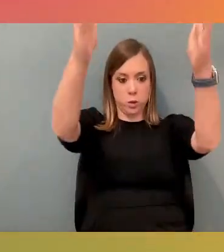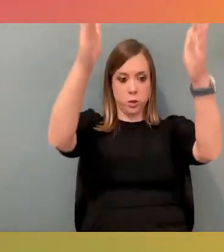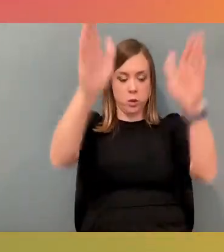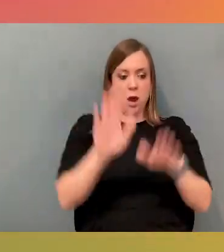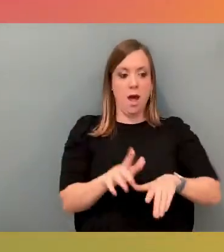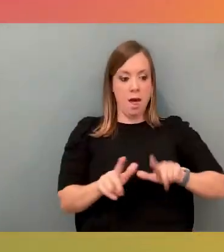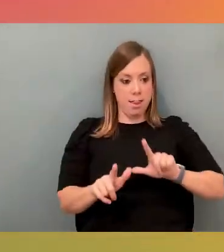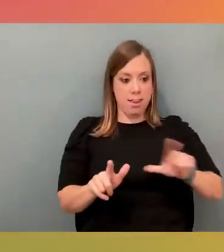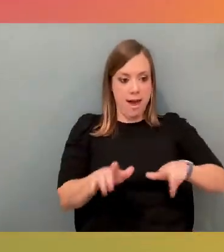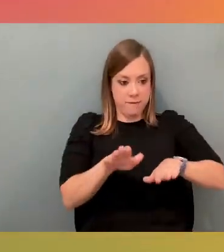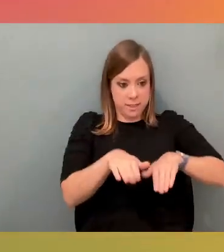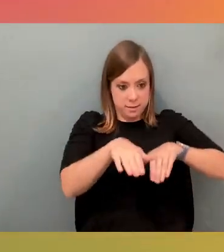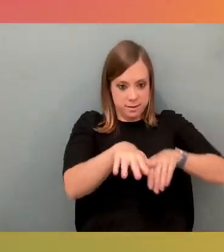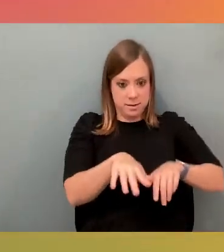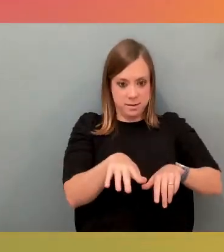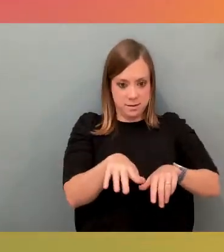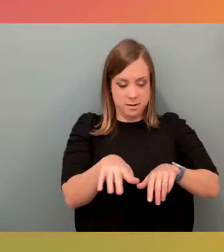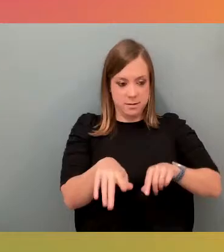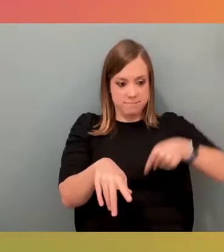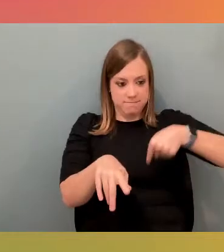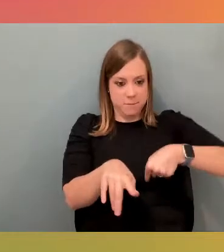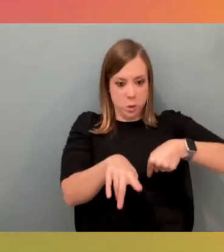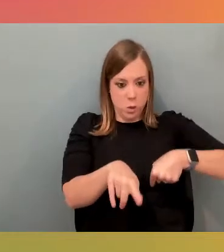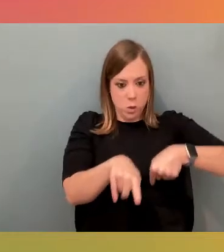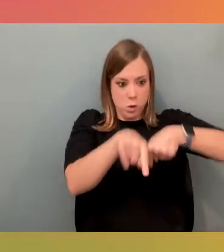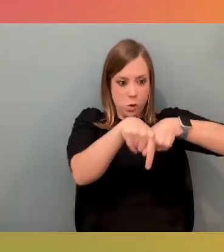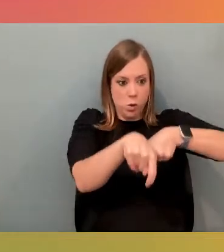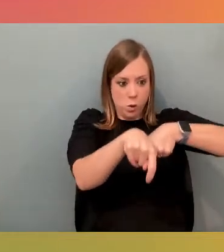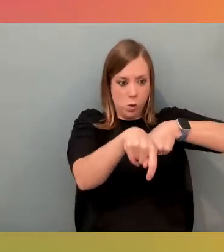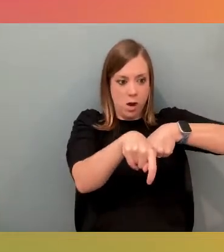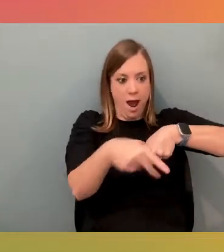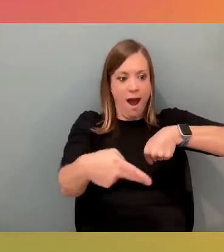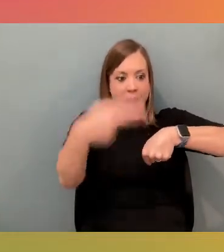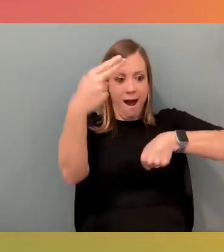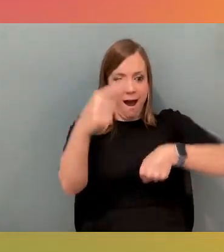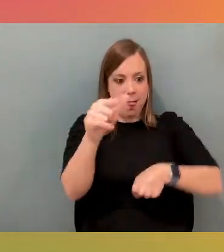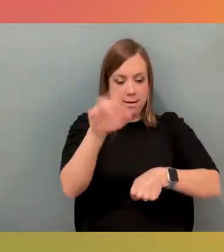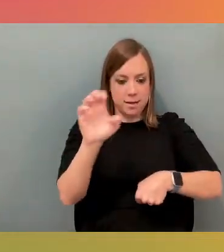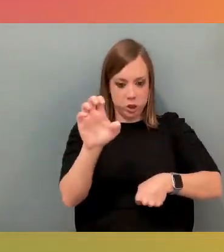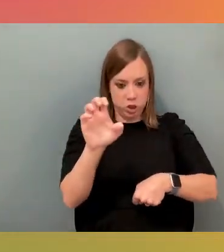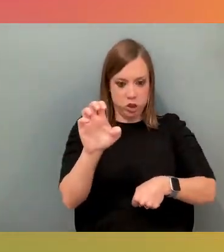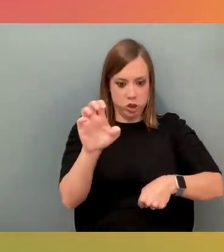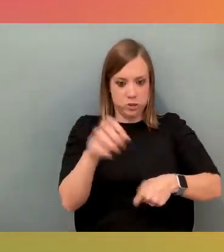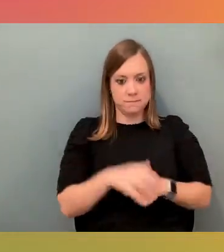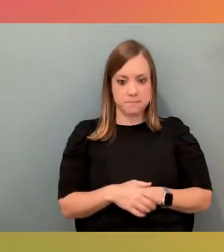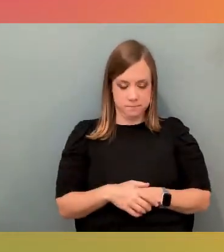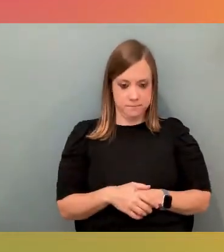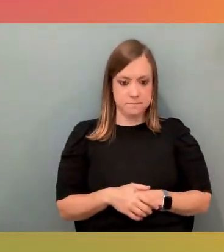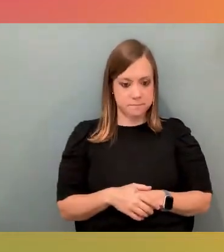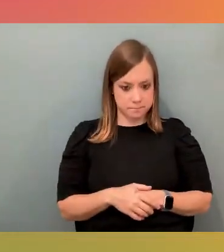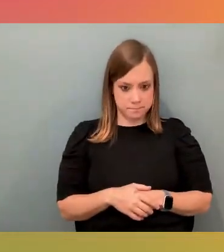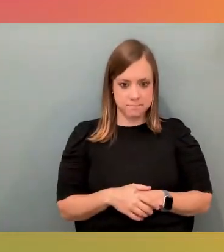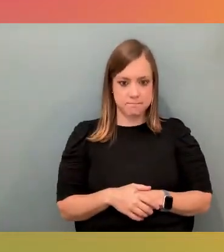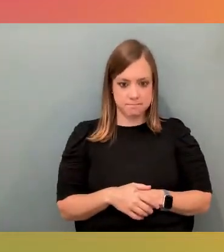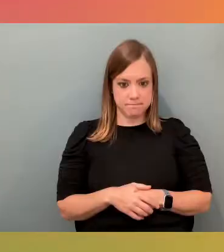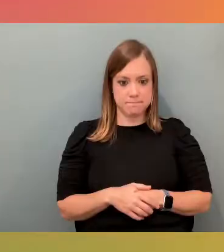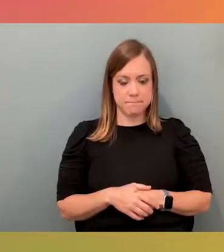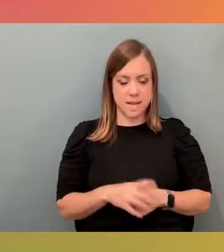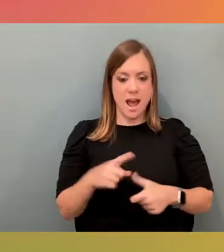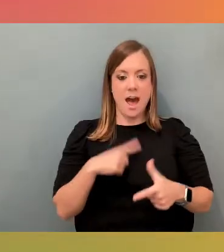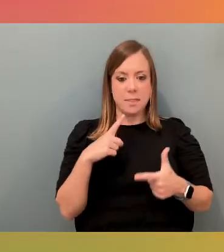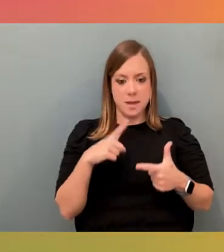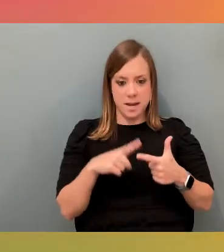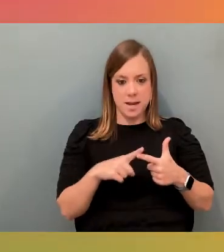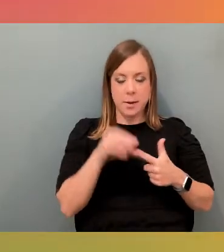lunge. Just take a moment to really root down through both feet. Inhale. And with your exhale, come